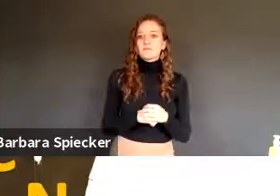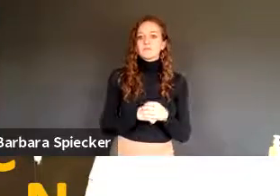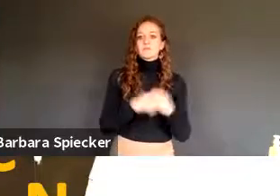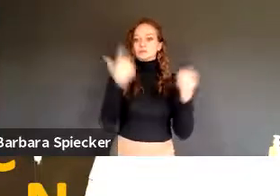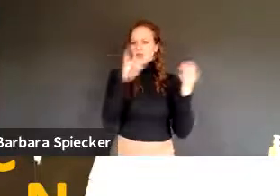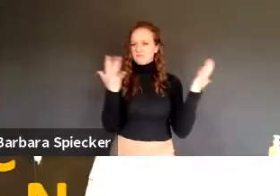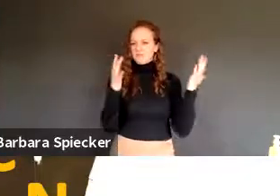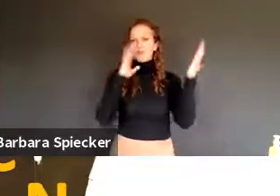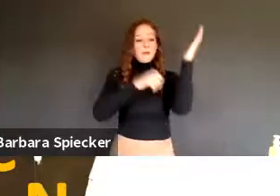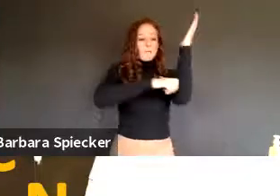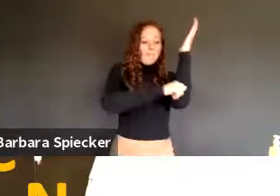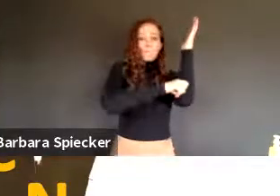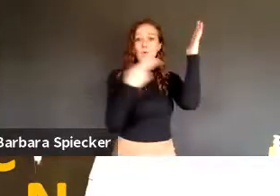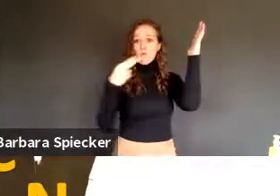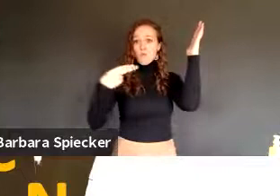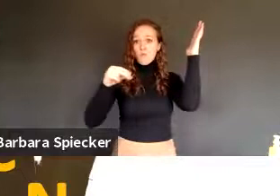method.